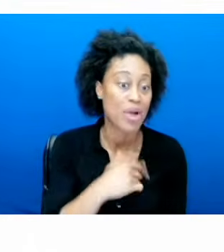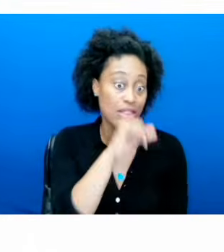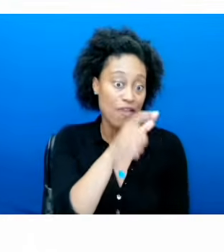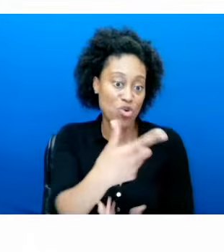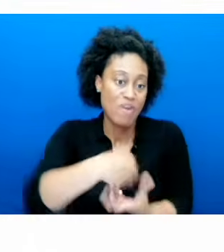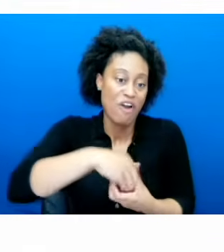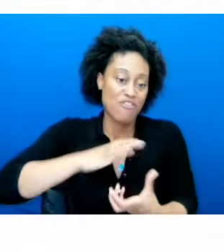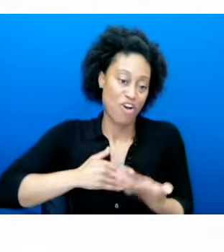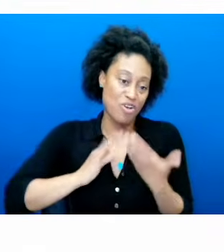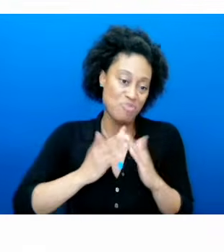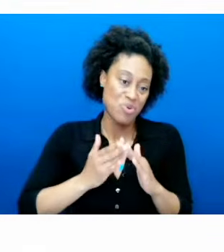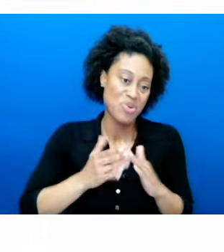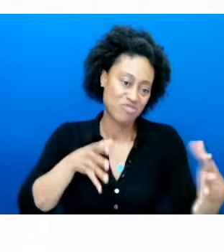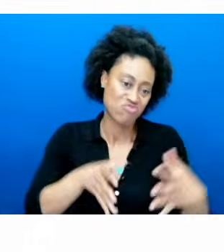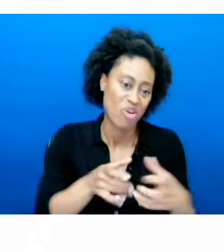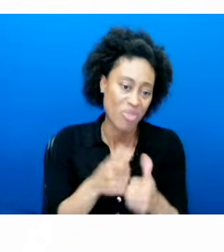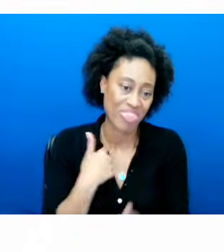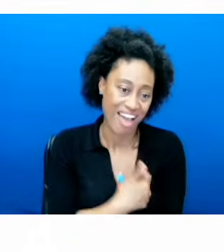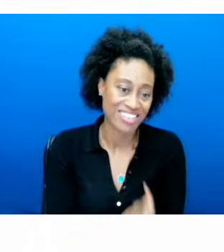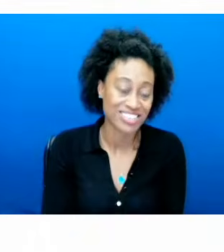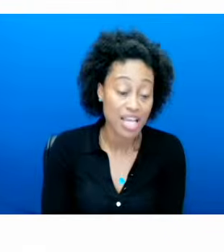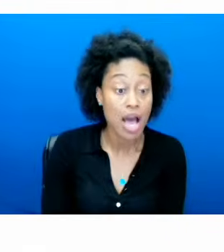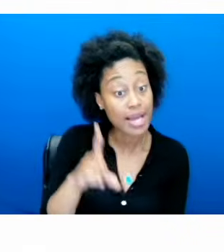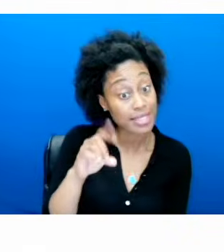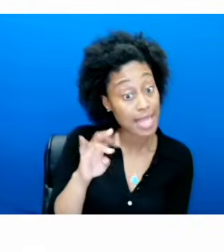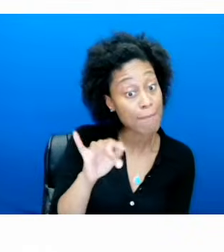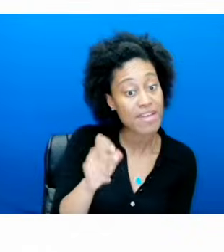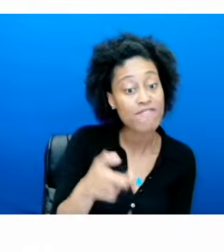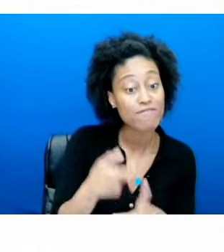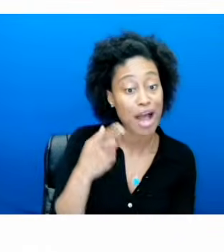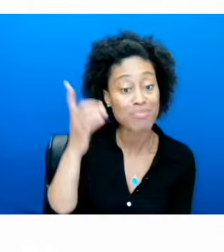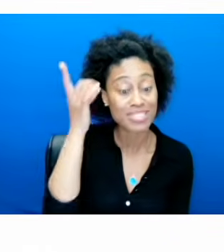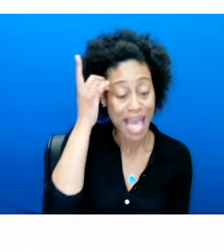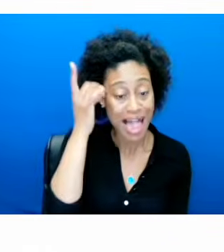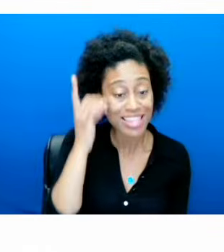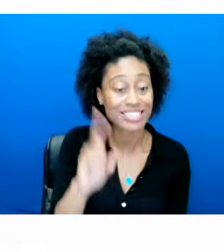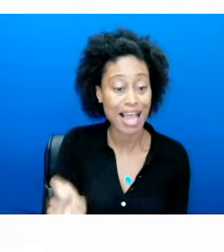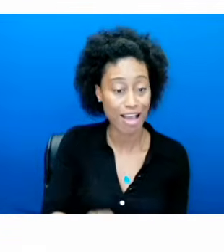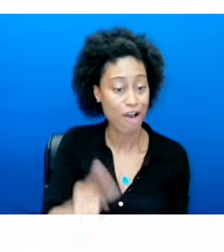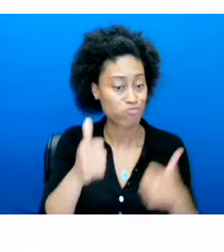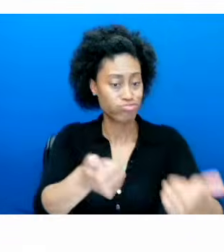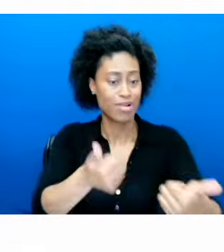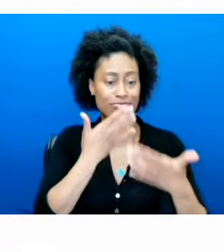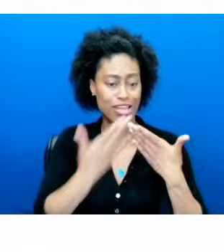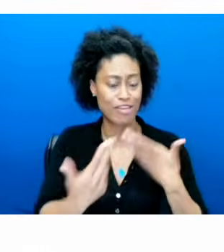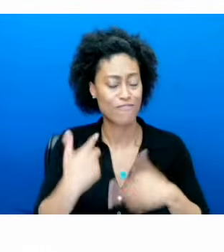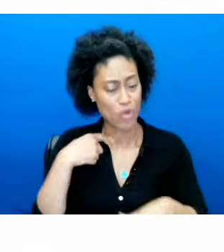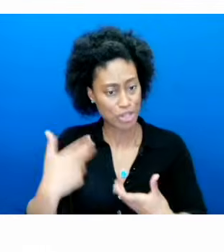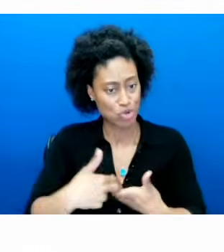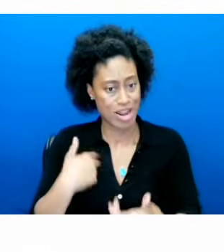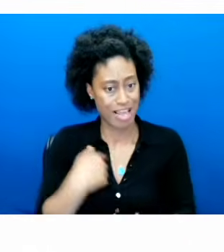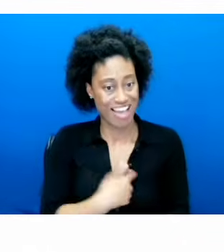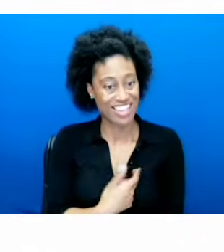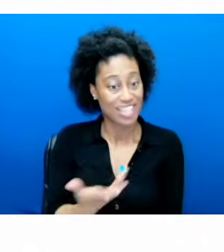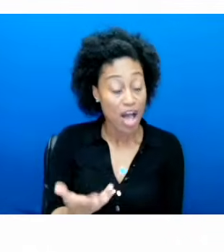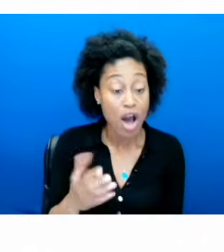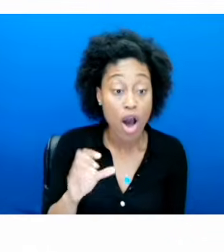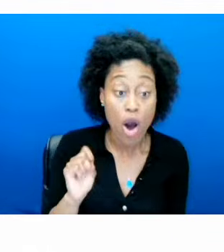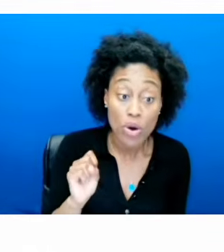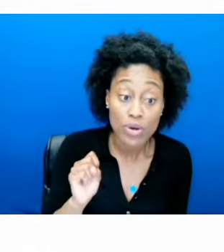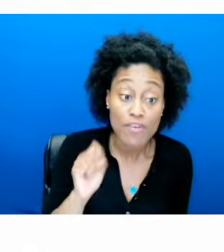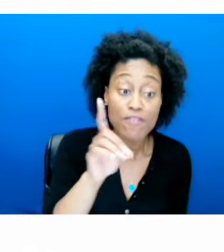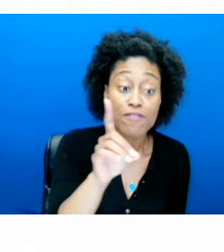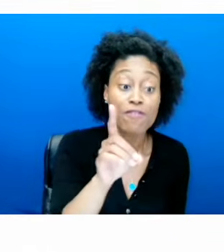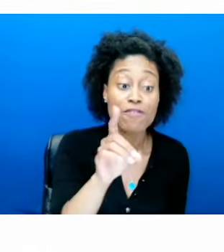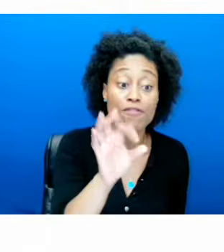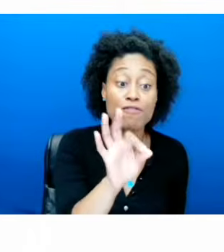our community. Oh, and Debbie's from Dallas. Thanks for tuning in from Dallas, Debbie.